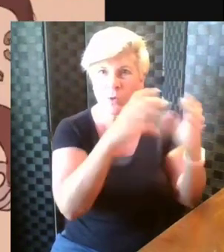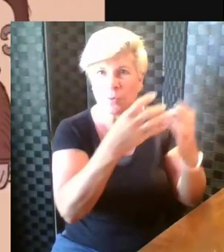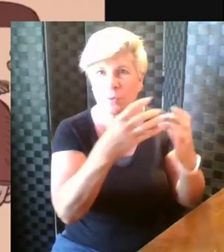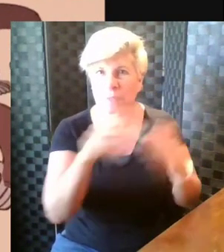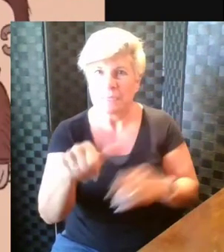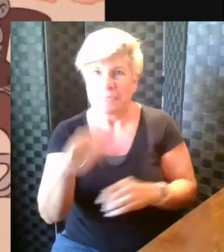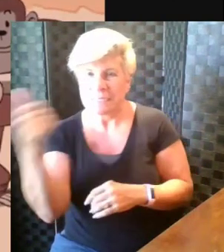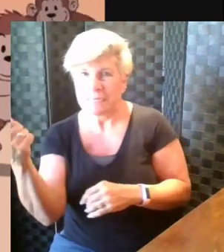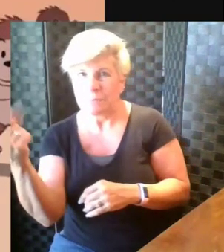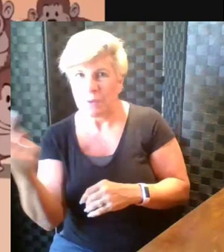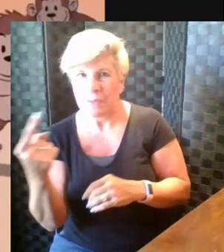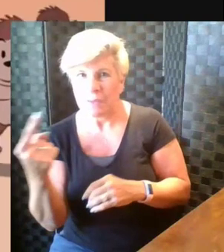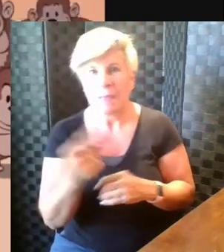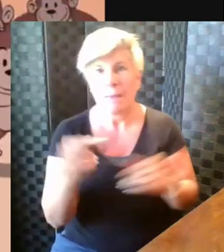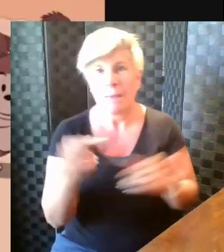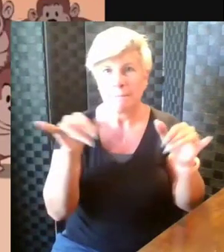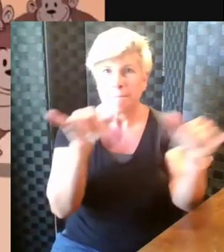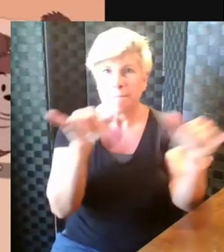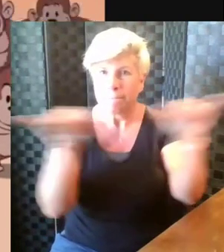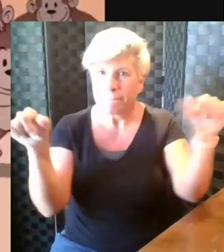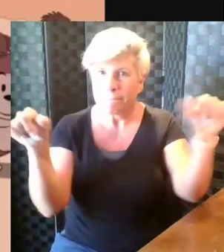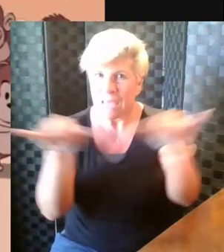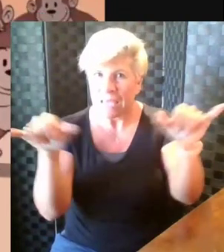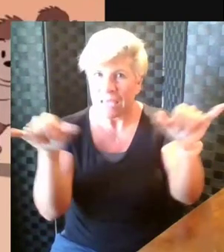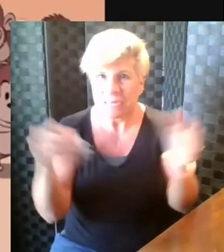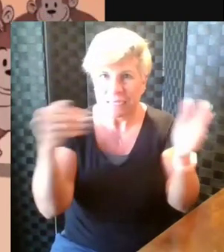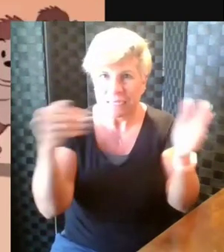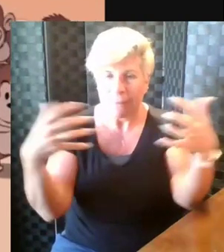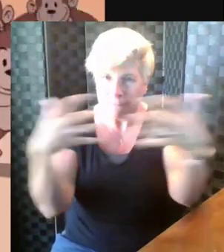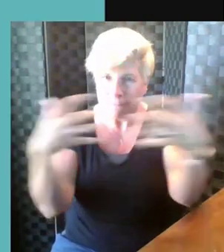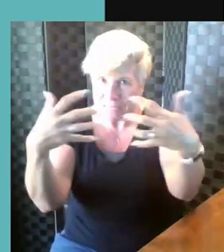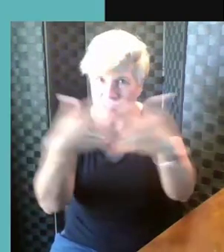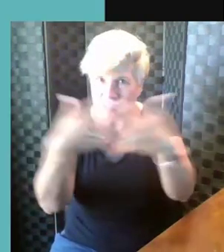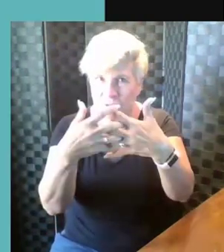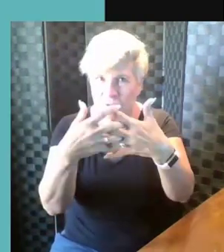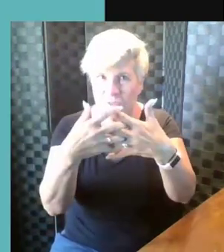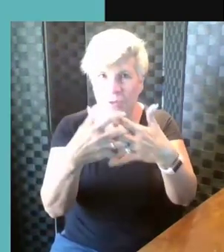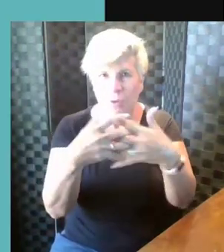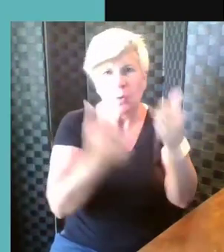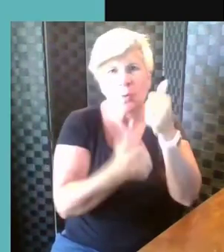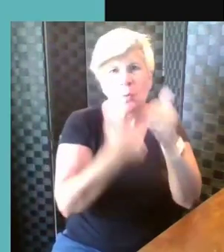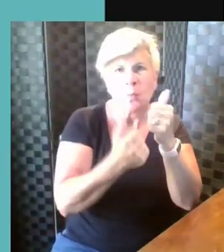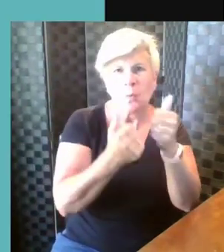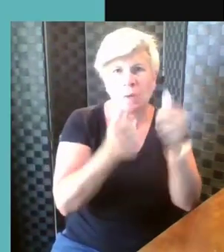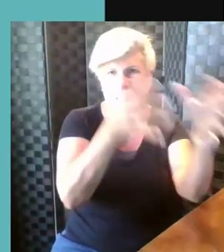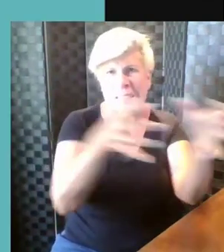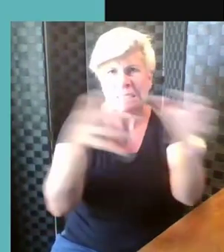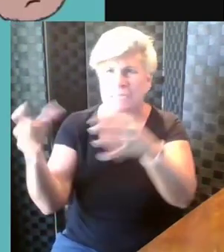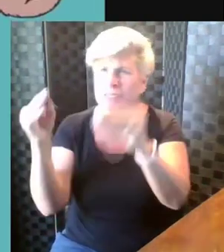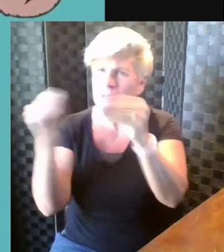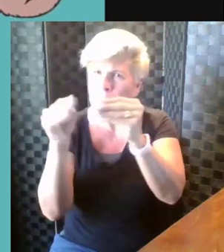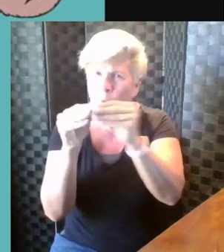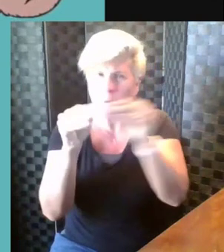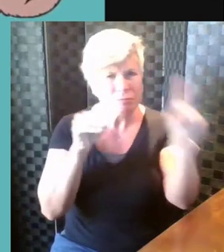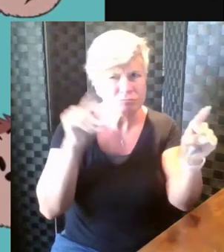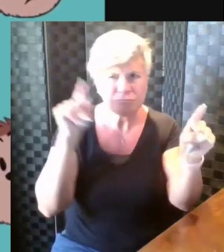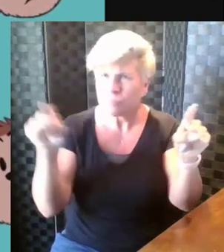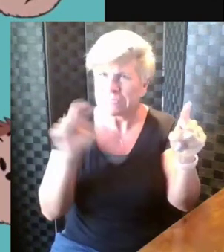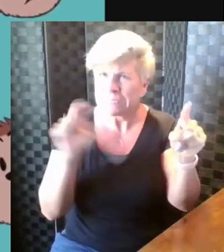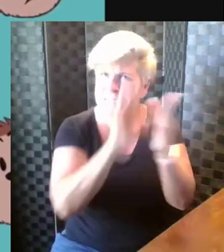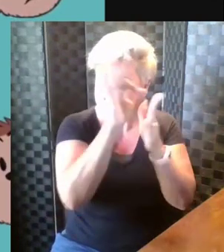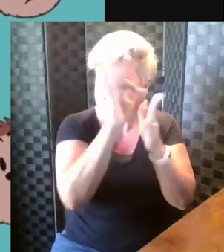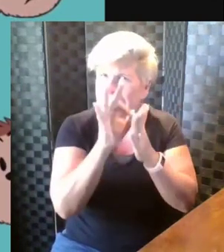then another. Measure them against each other. Which set has more when you